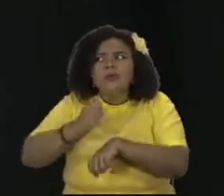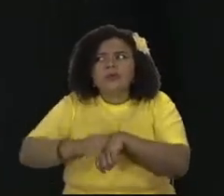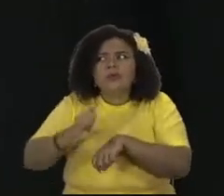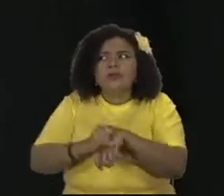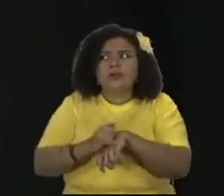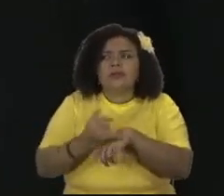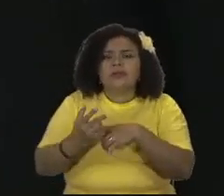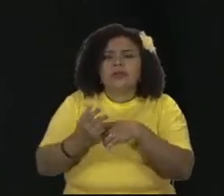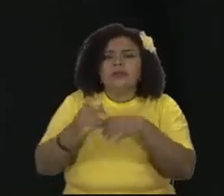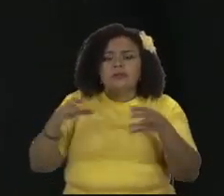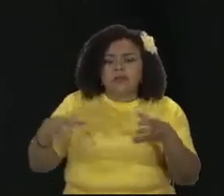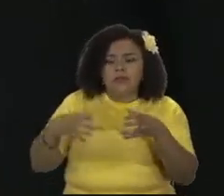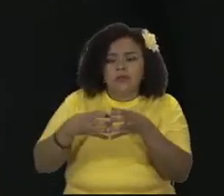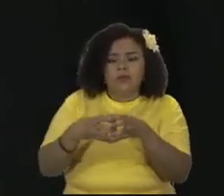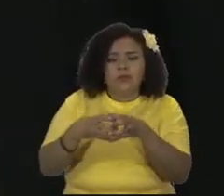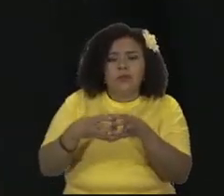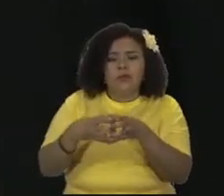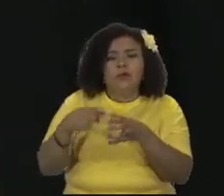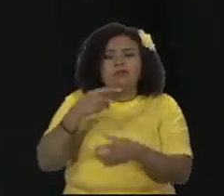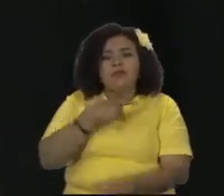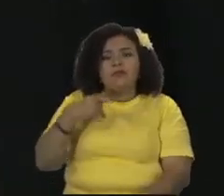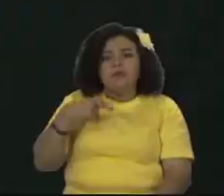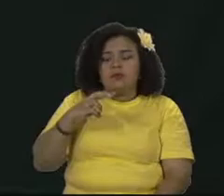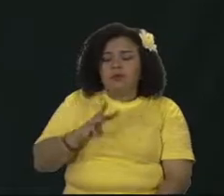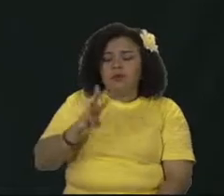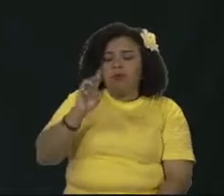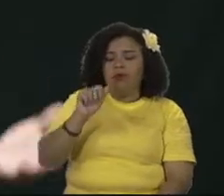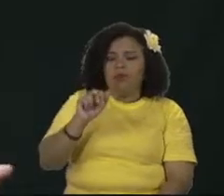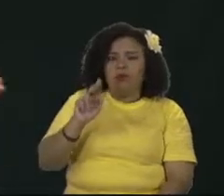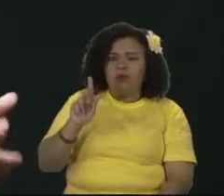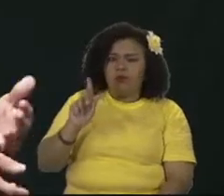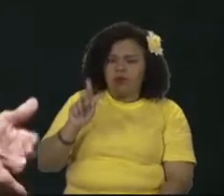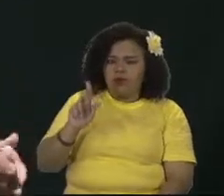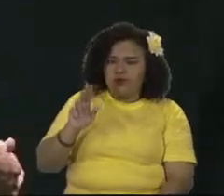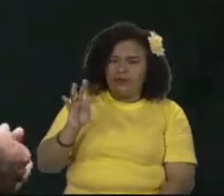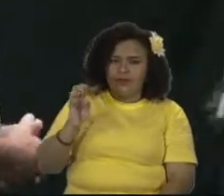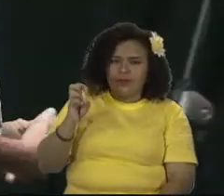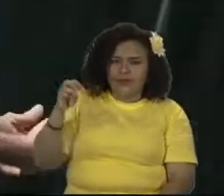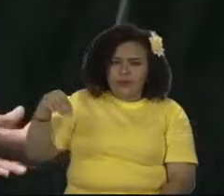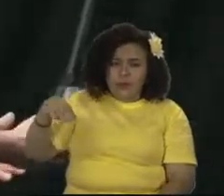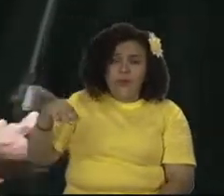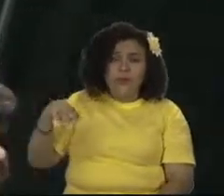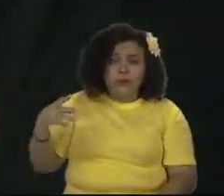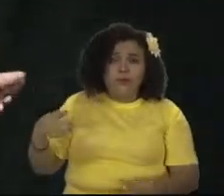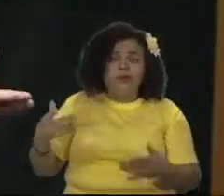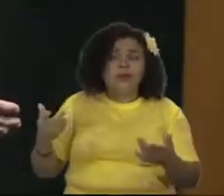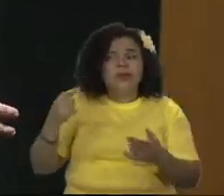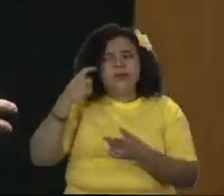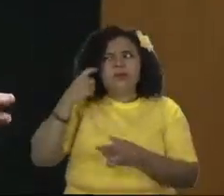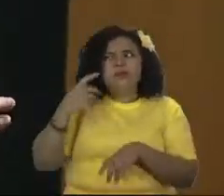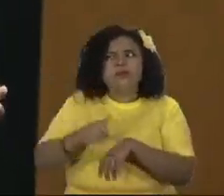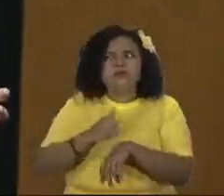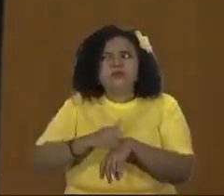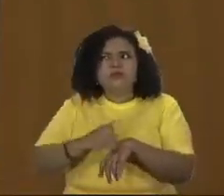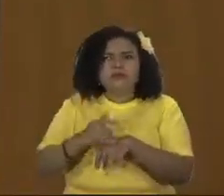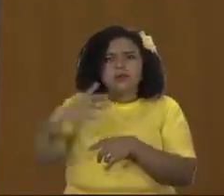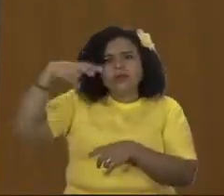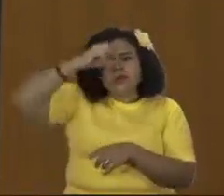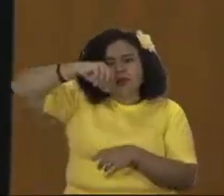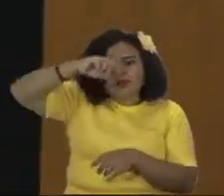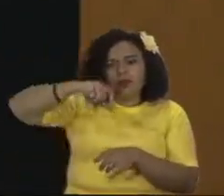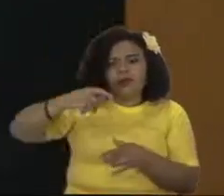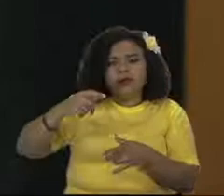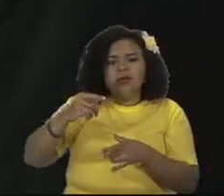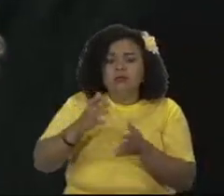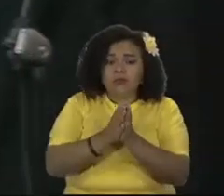and to study the Bible as we do. It is a new methodology and we are learning it as we are